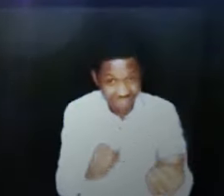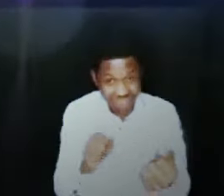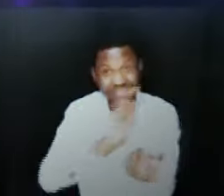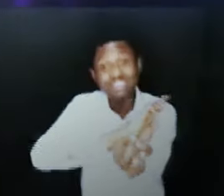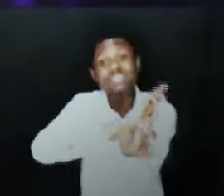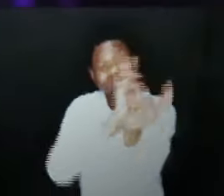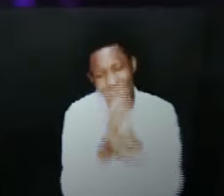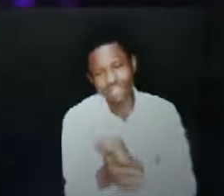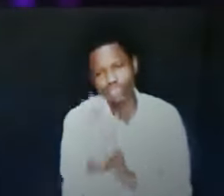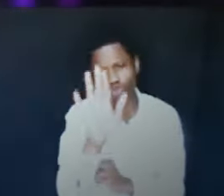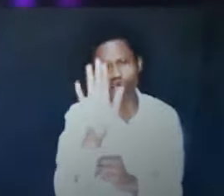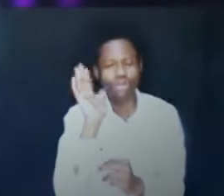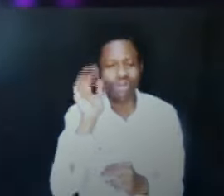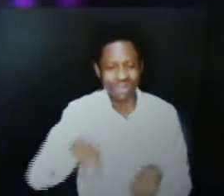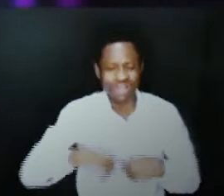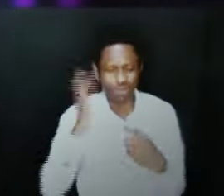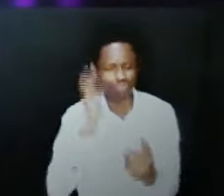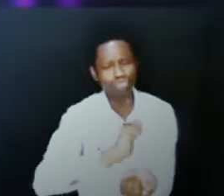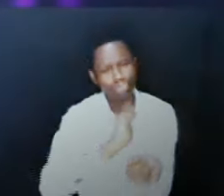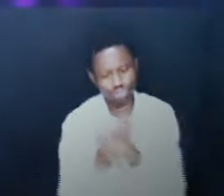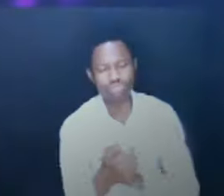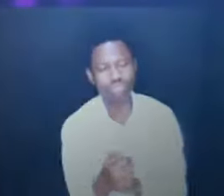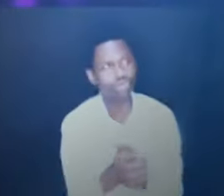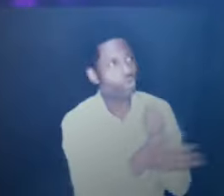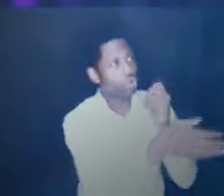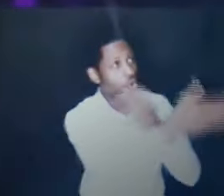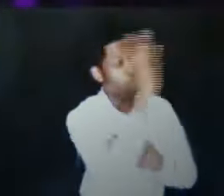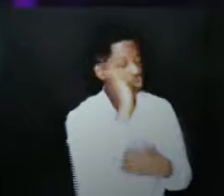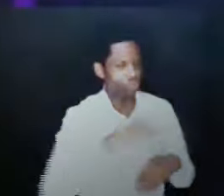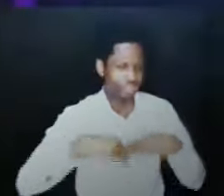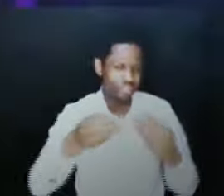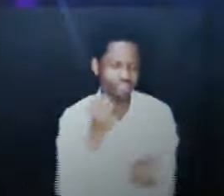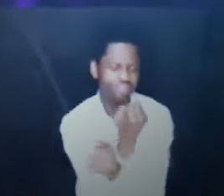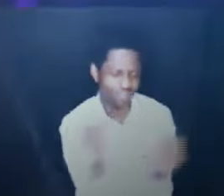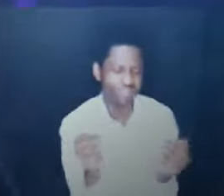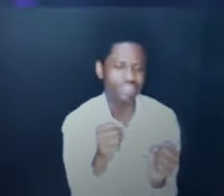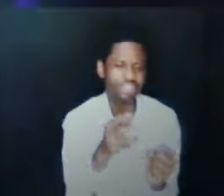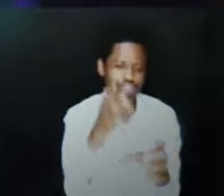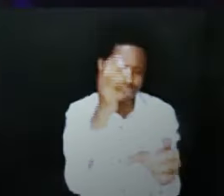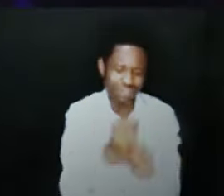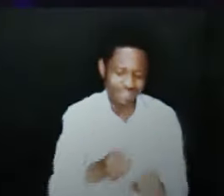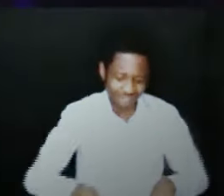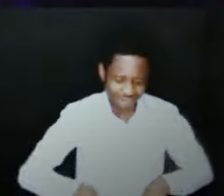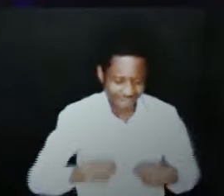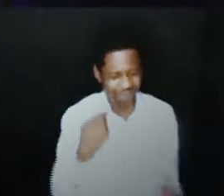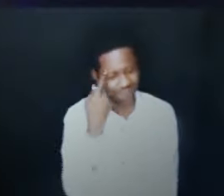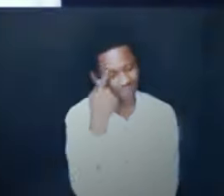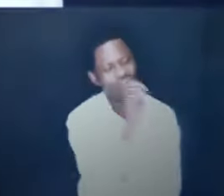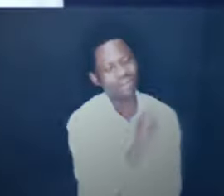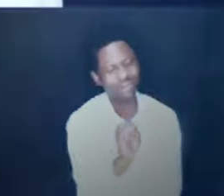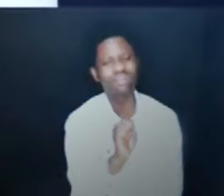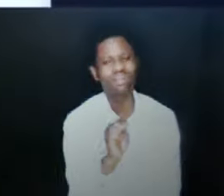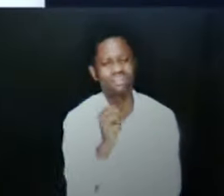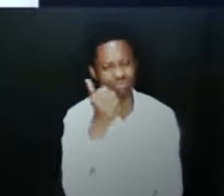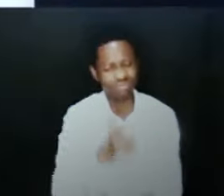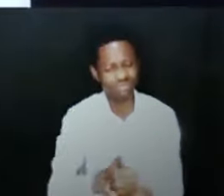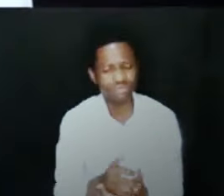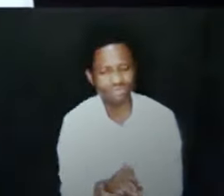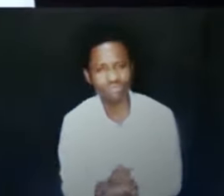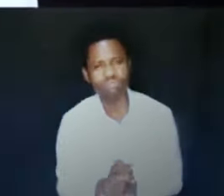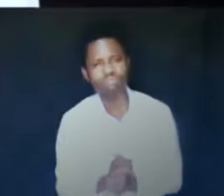the same again. He will give you salvation. You experience eternal life.